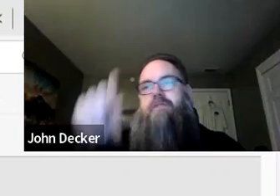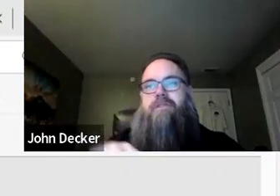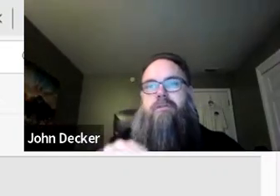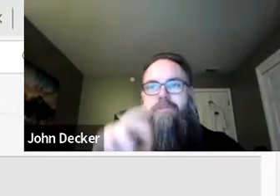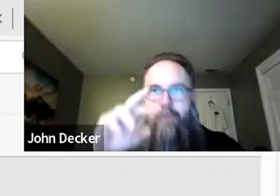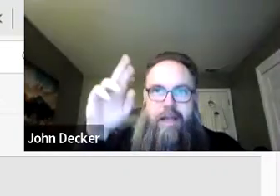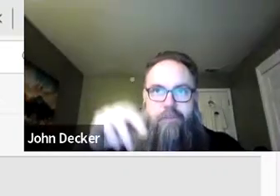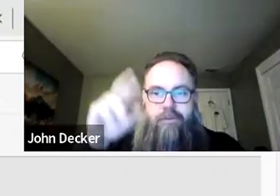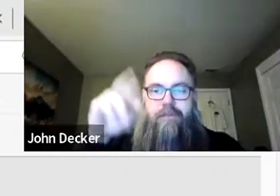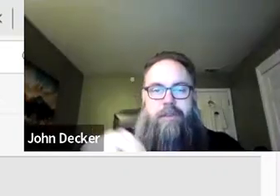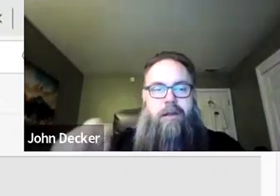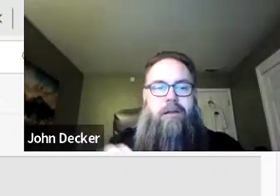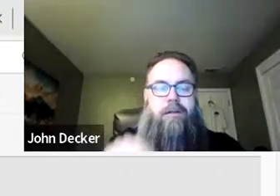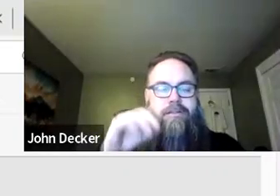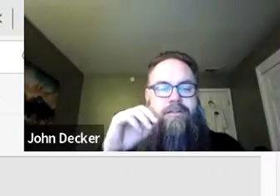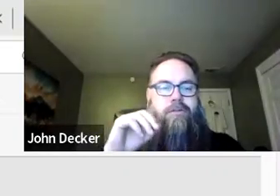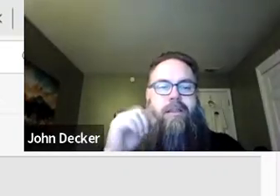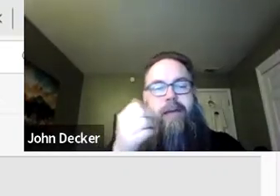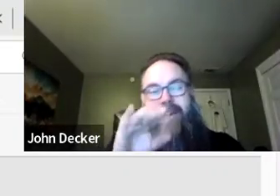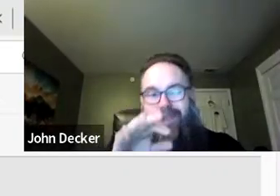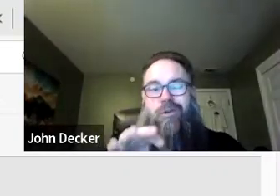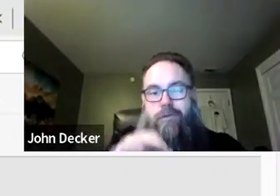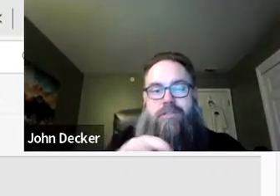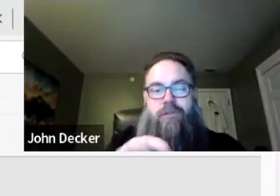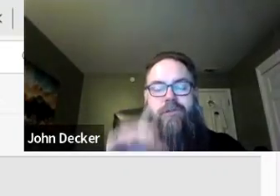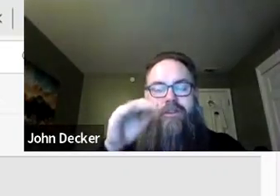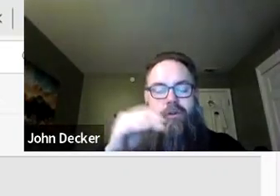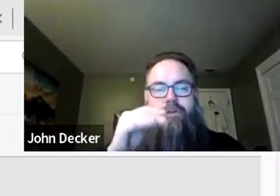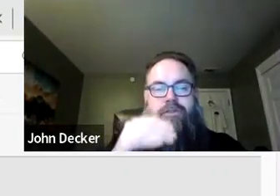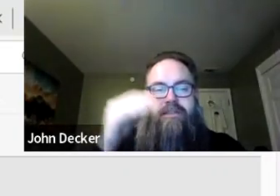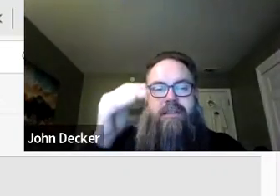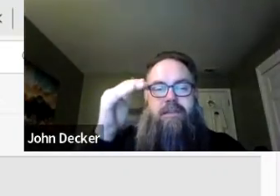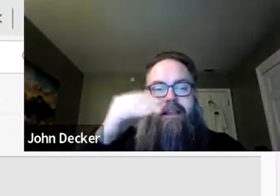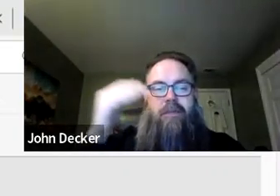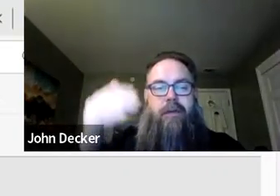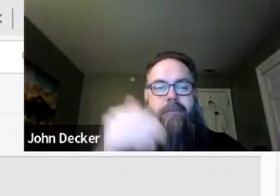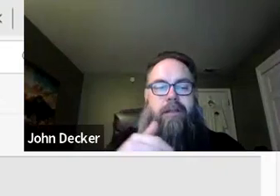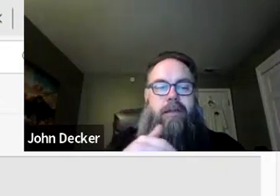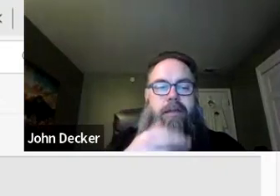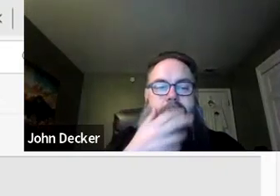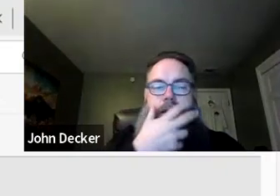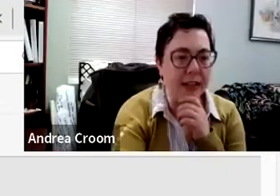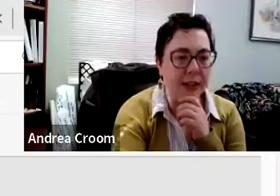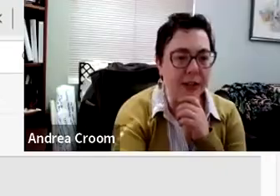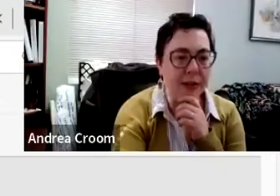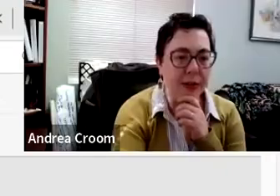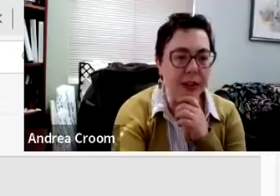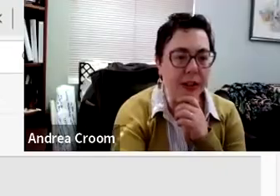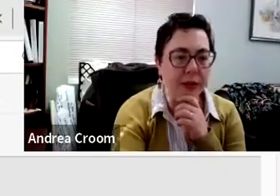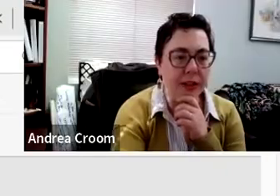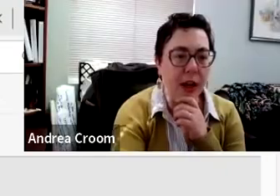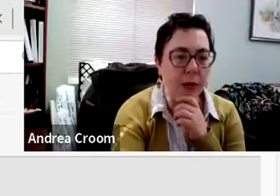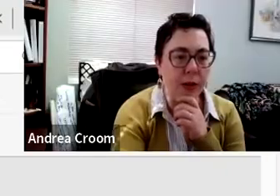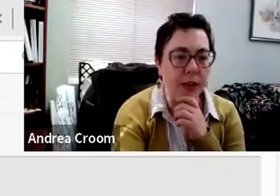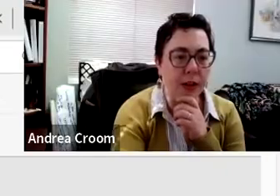you're going to move service codes, but we're going to have both of them in there. So that might get a little confusing for folks that are only used to seeing daily rate billing. And it's a little